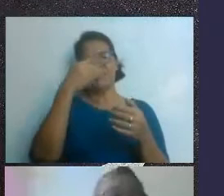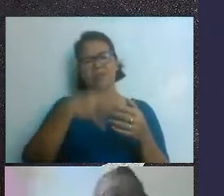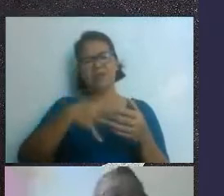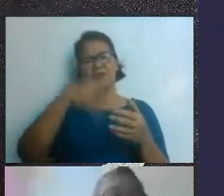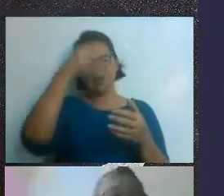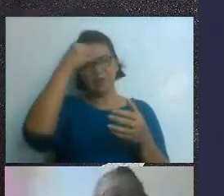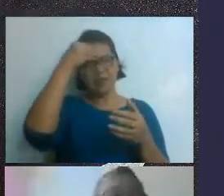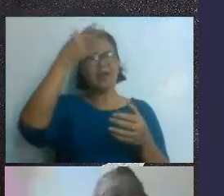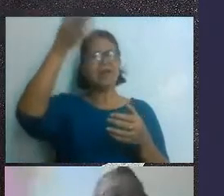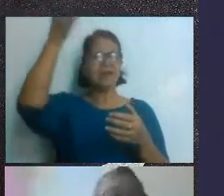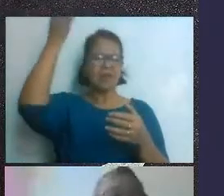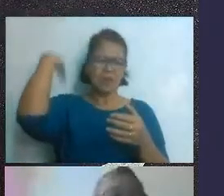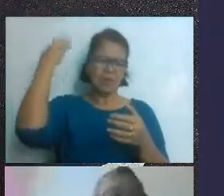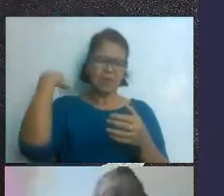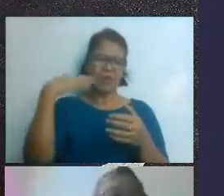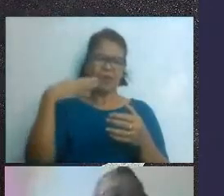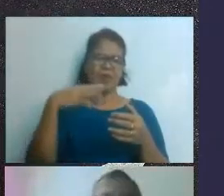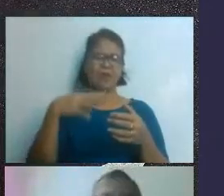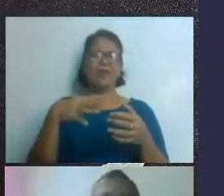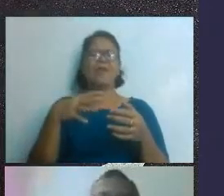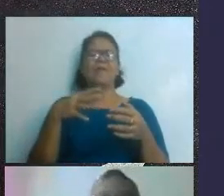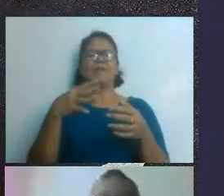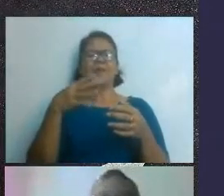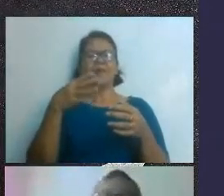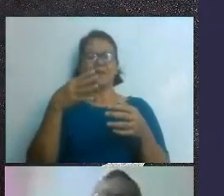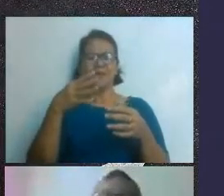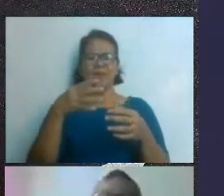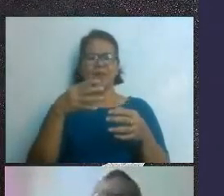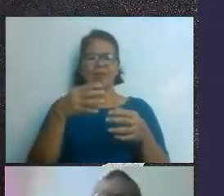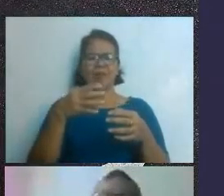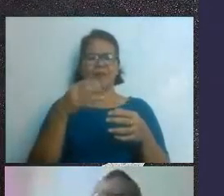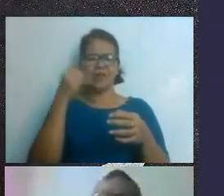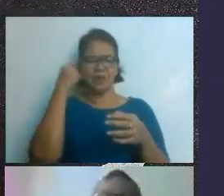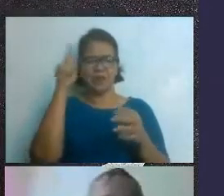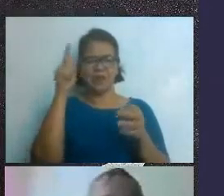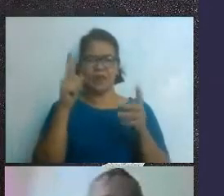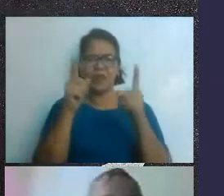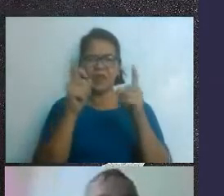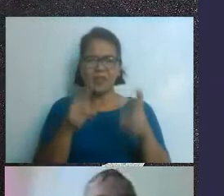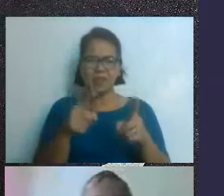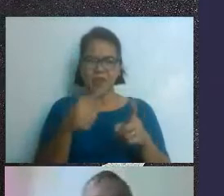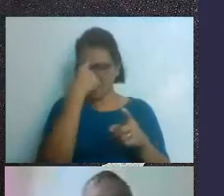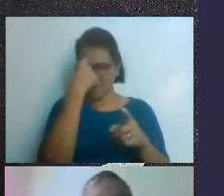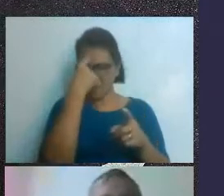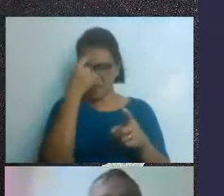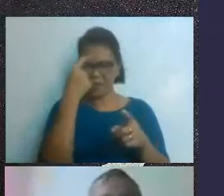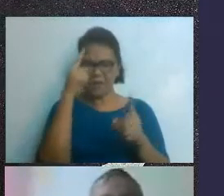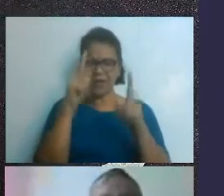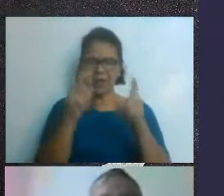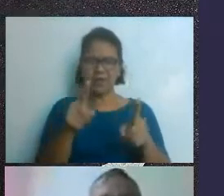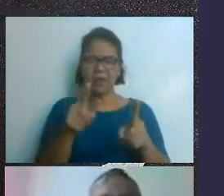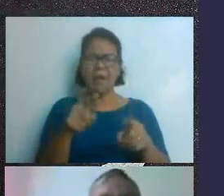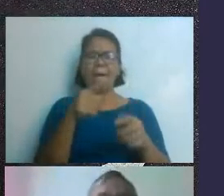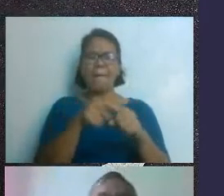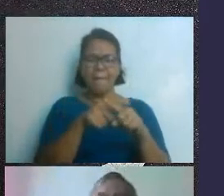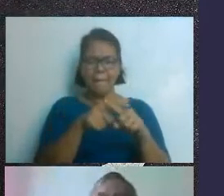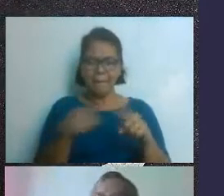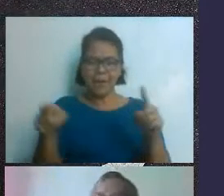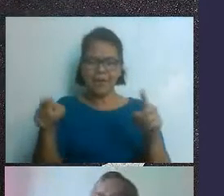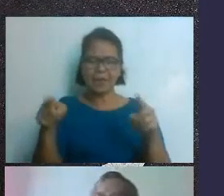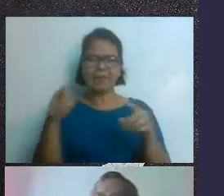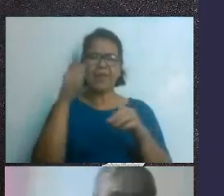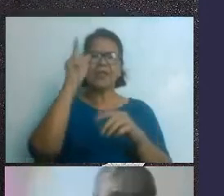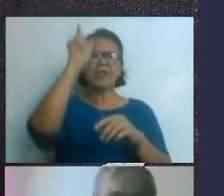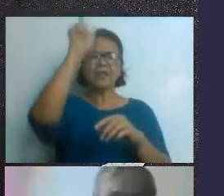we forgot. So that's not an essential learning competence. An essential learning competence